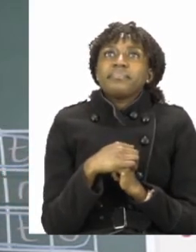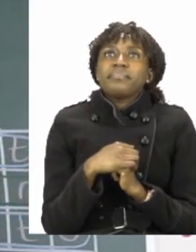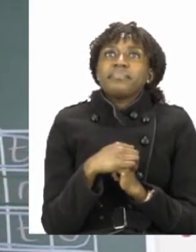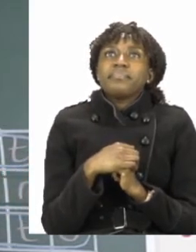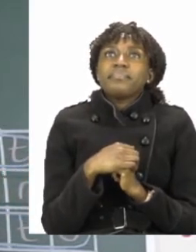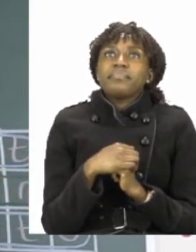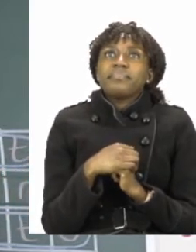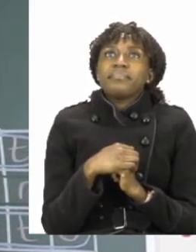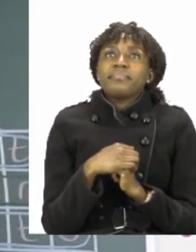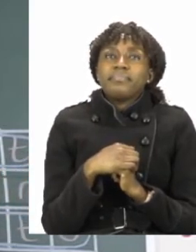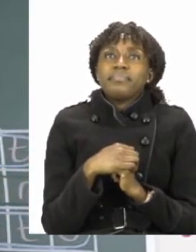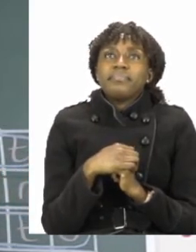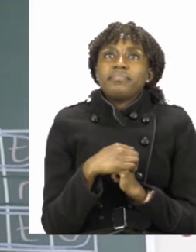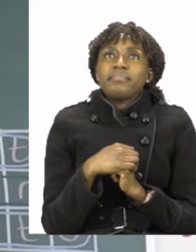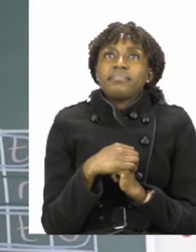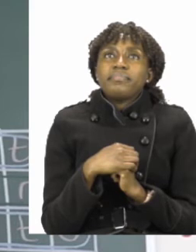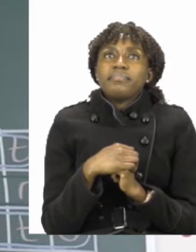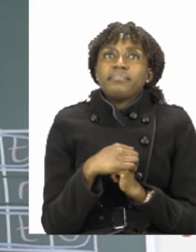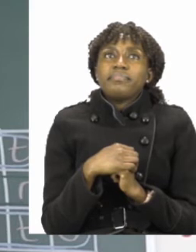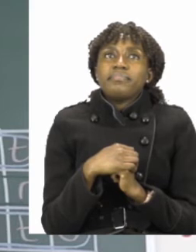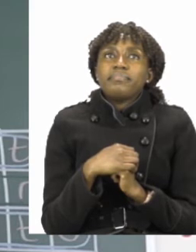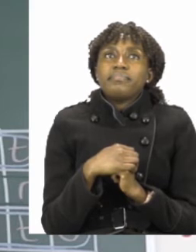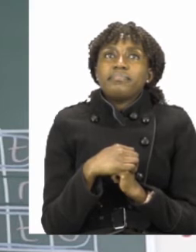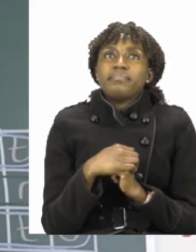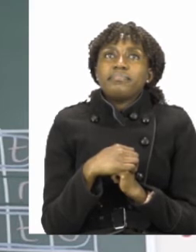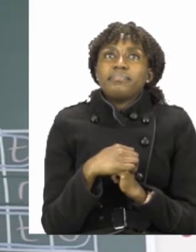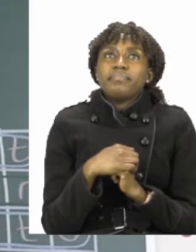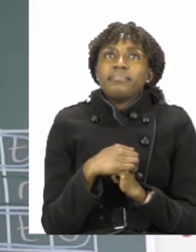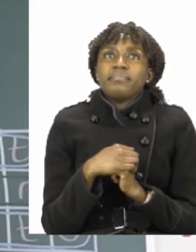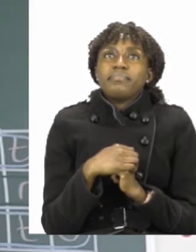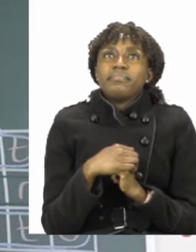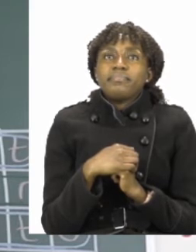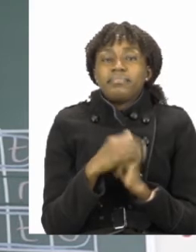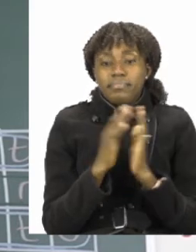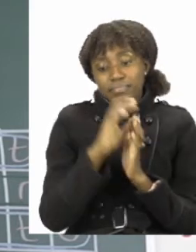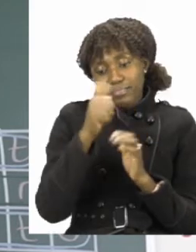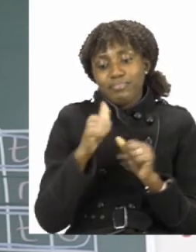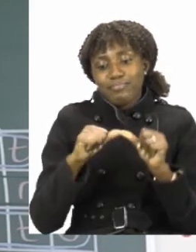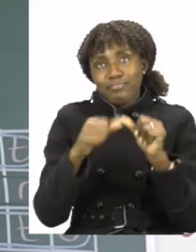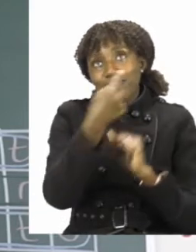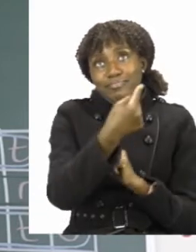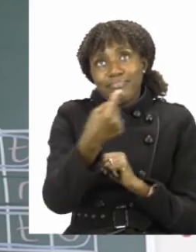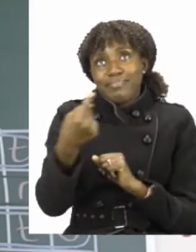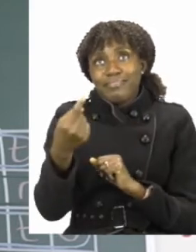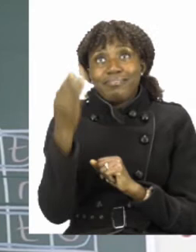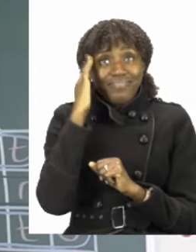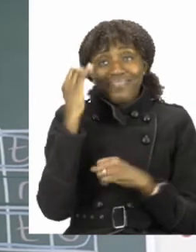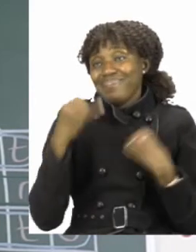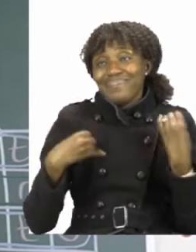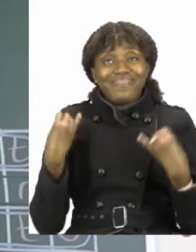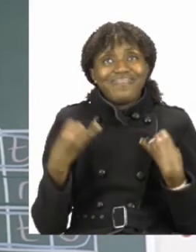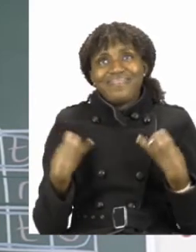you do not circle any letters you don't need. So go ahead and finish that one, boys and girls. I know you're going to have fun with